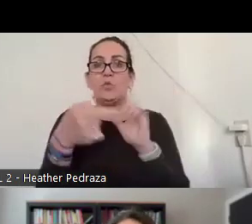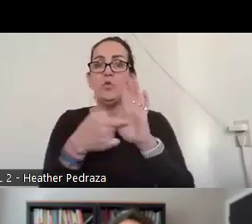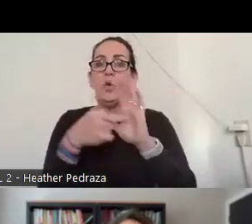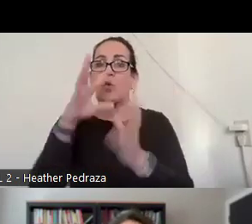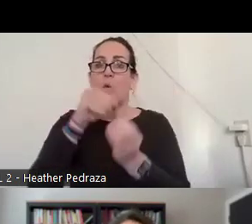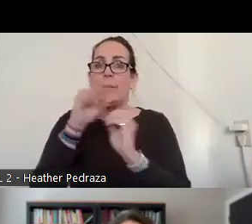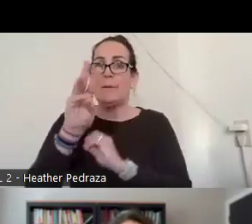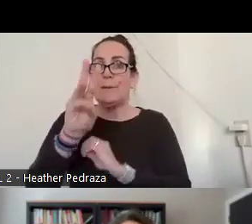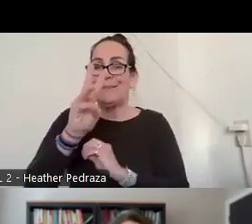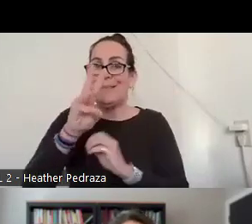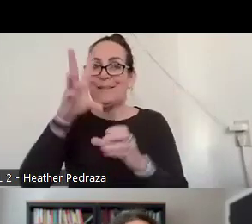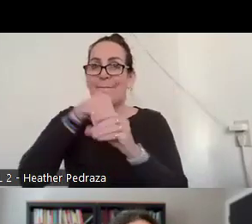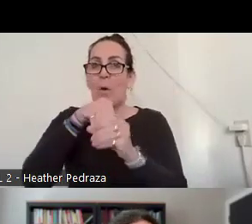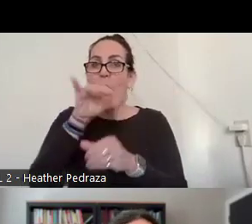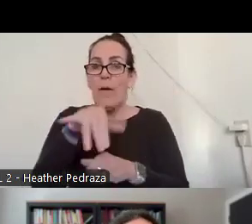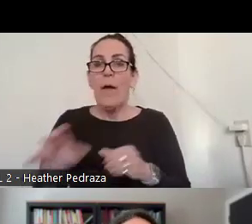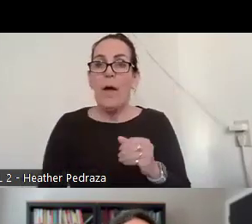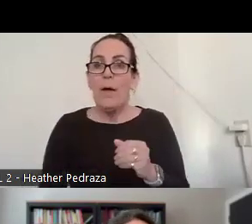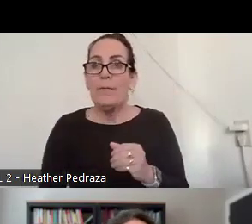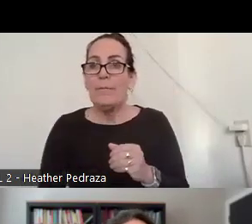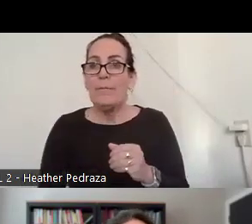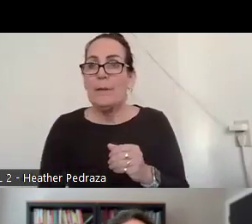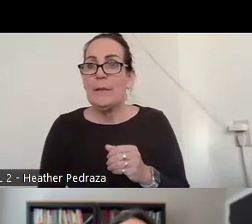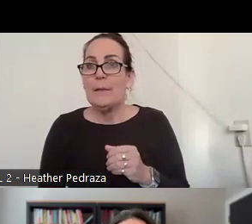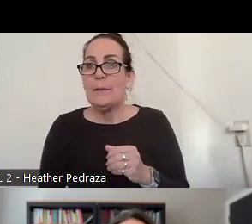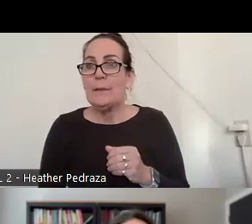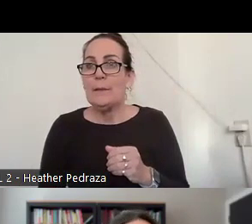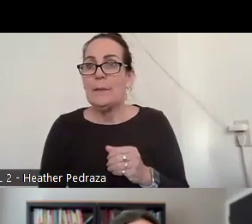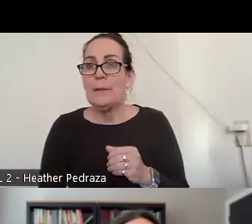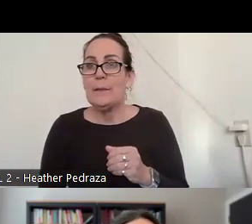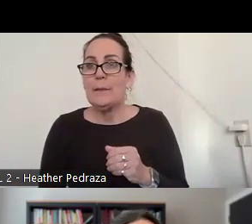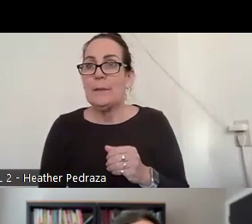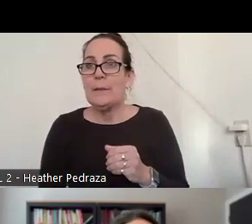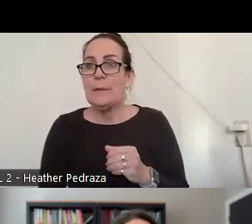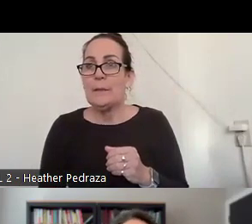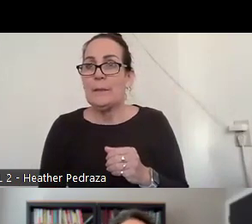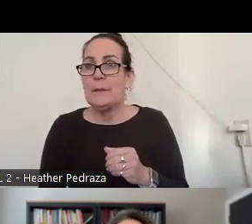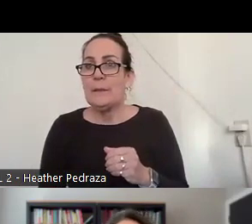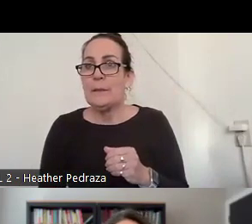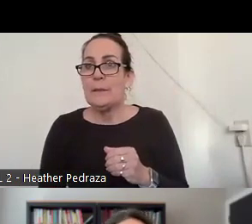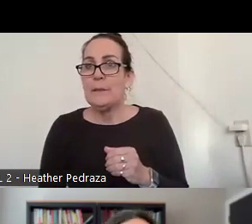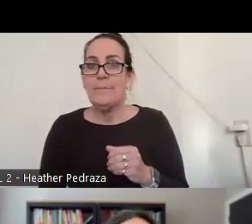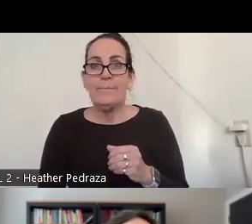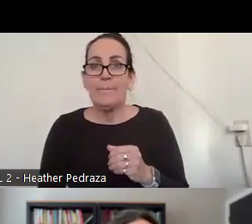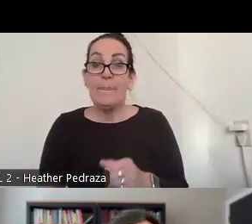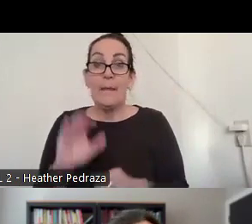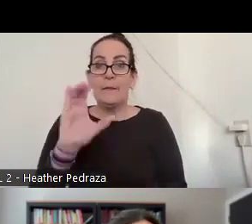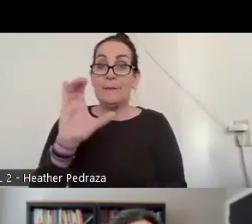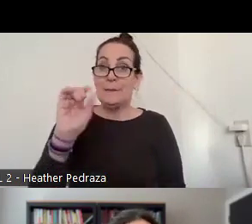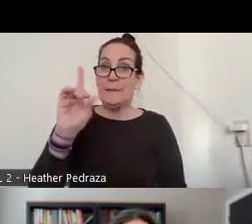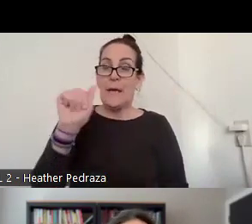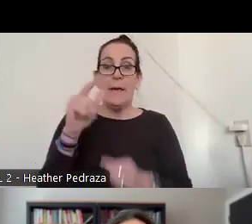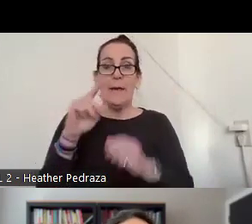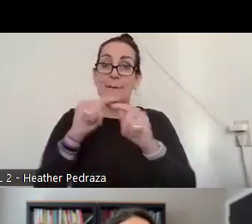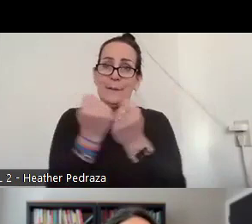components. And the CDA team and the collaborative consulting team are currently defining and tailoring these